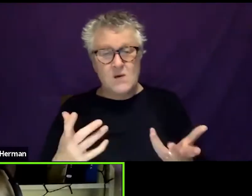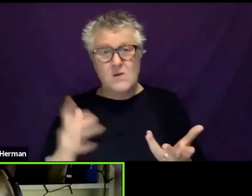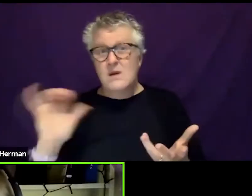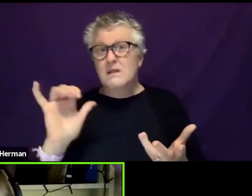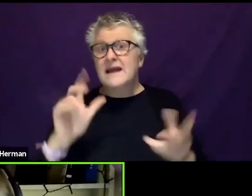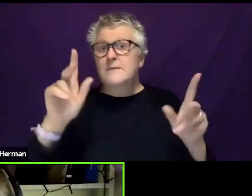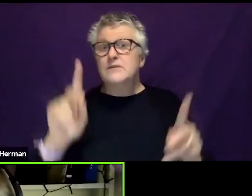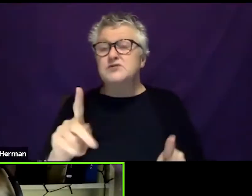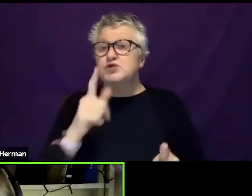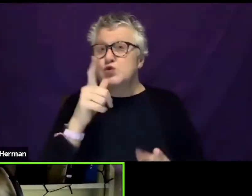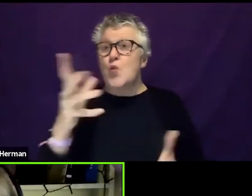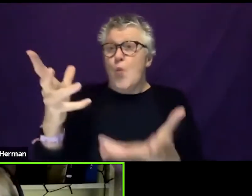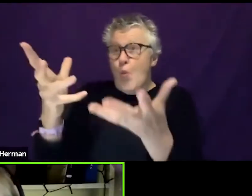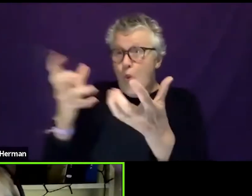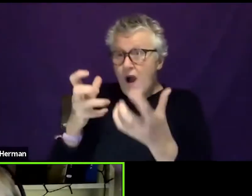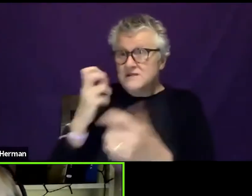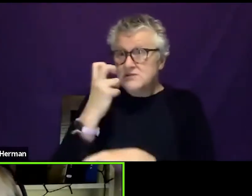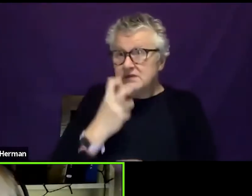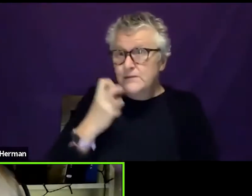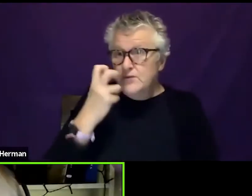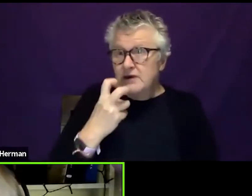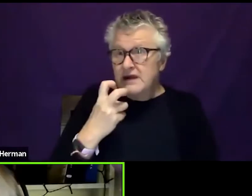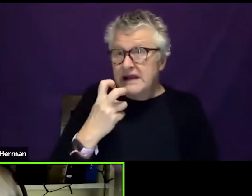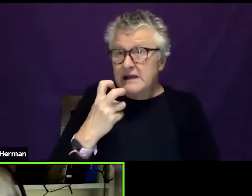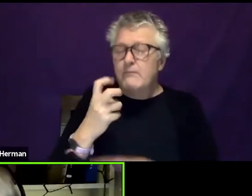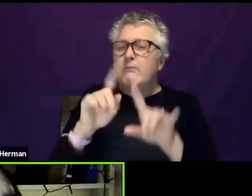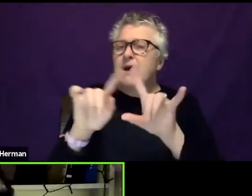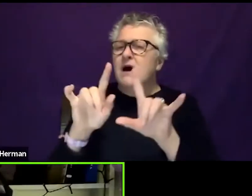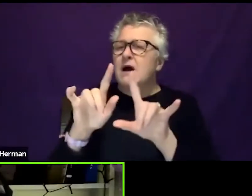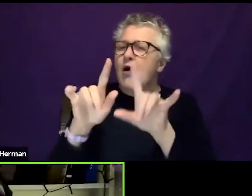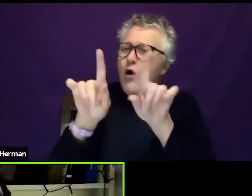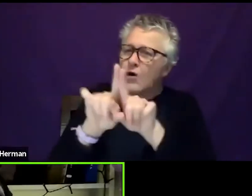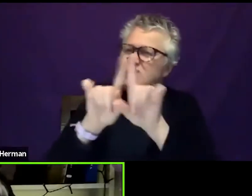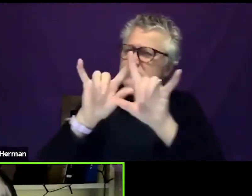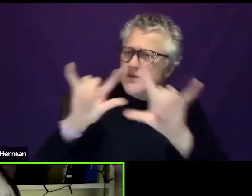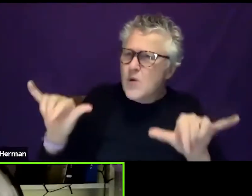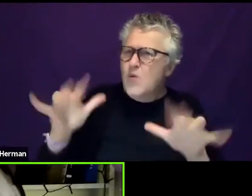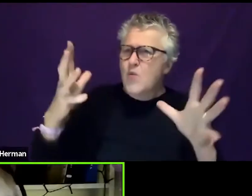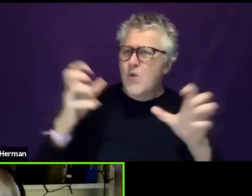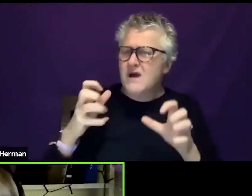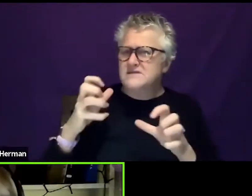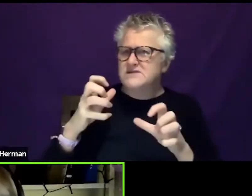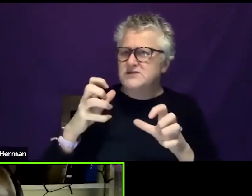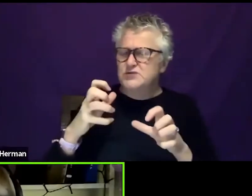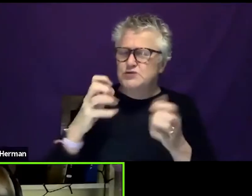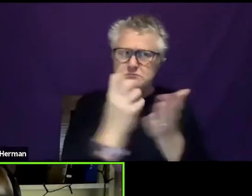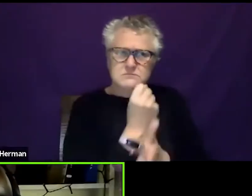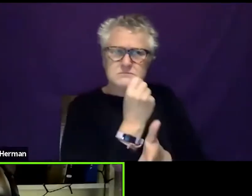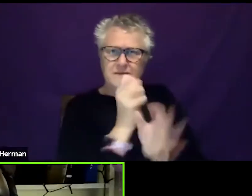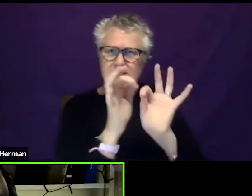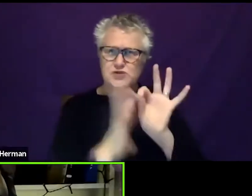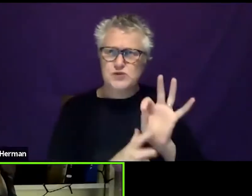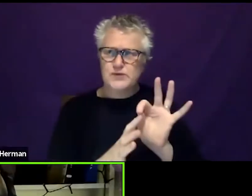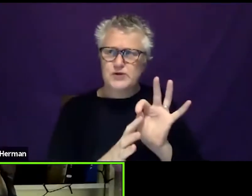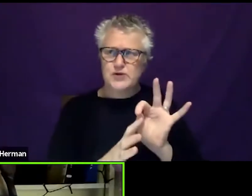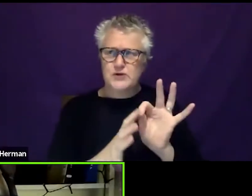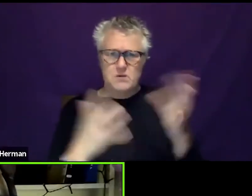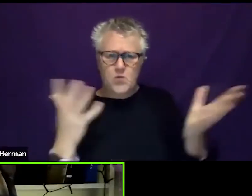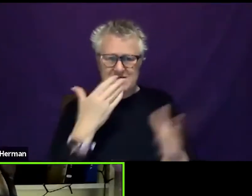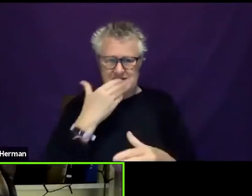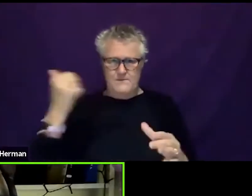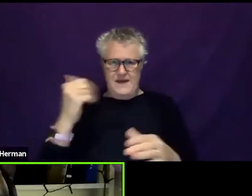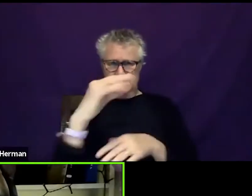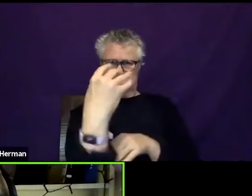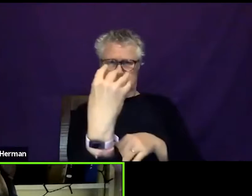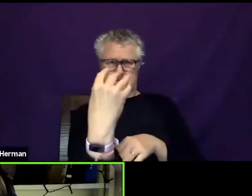but also someone who wants to see an interpreter, and how do you work out the best camera views for that? And how do you support somebody